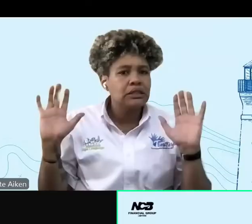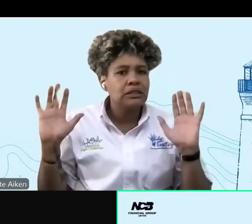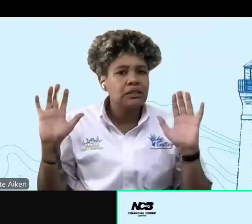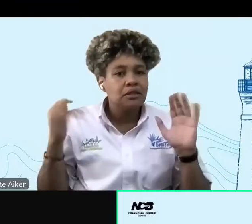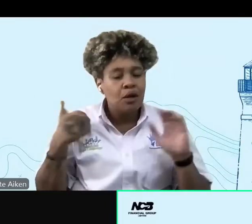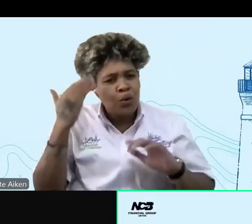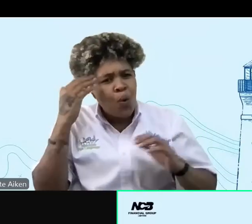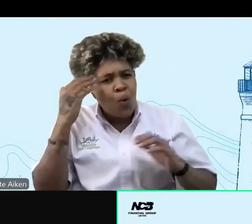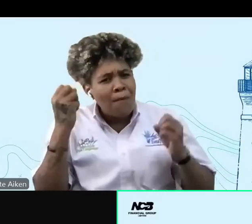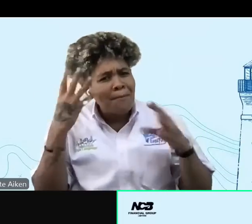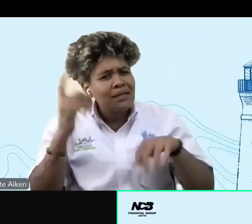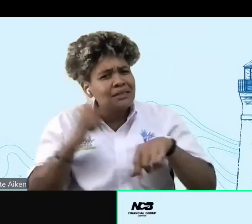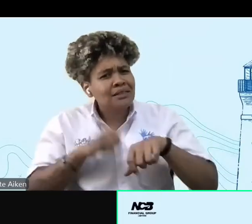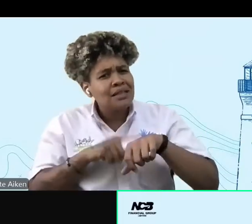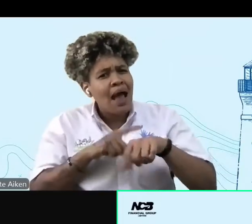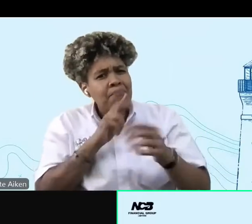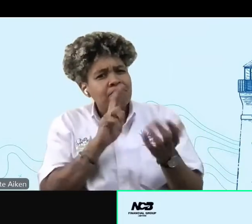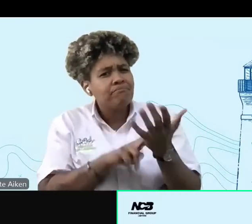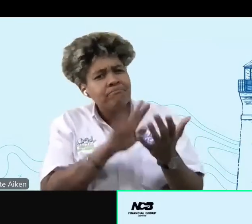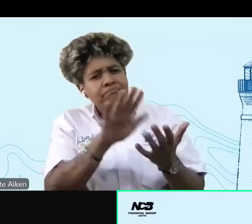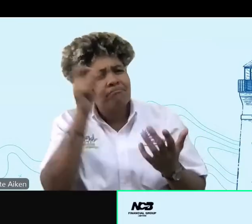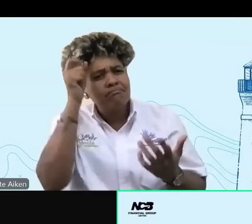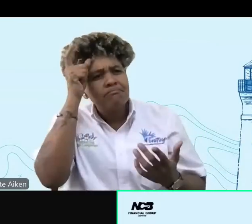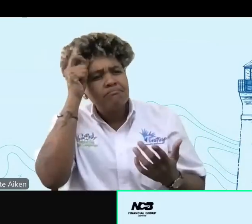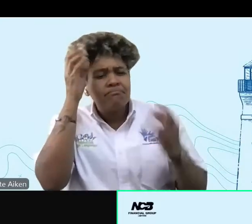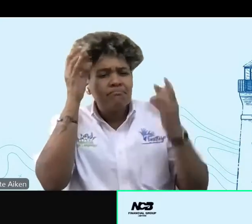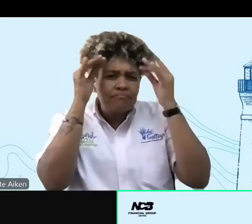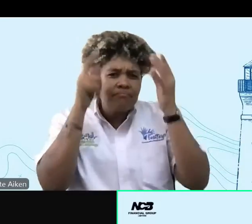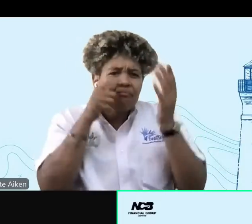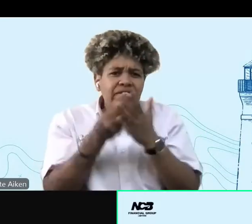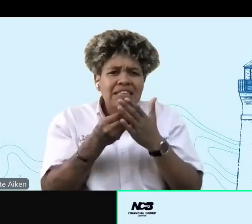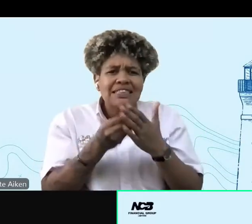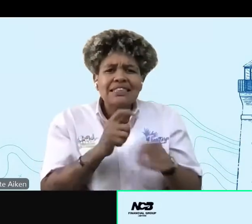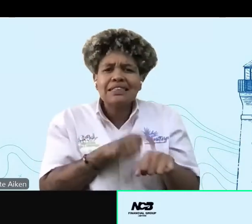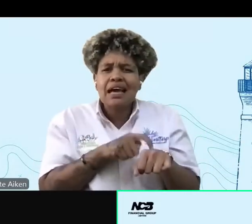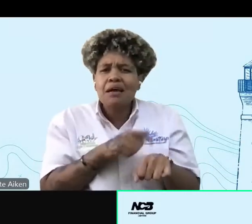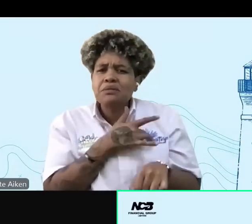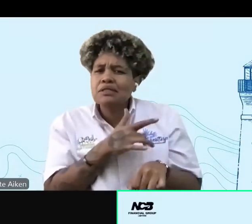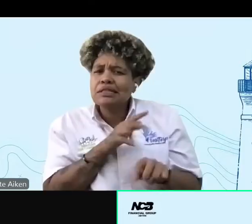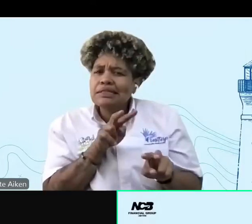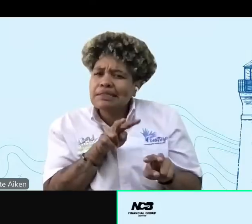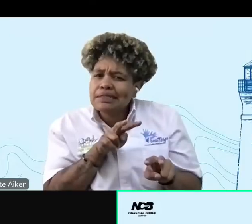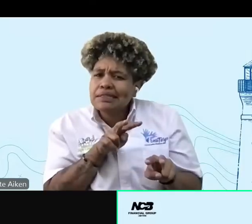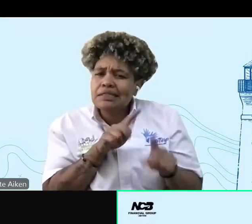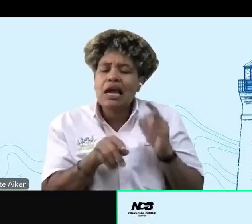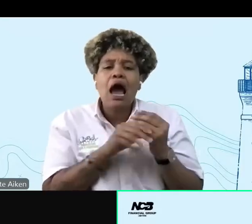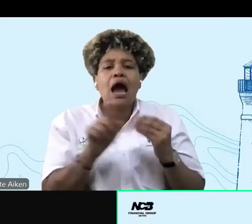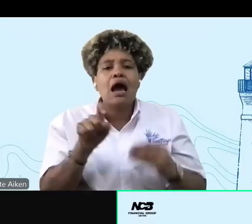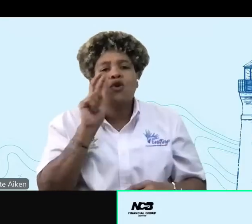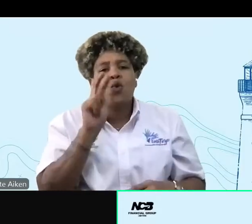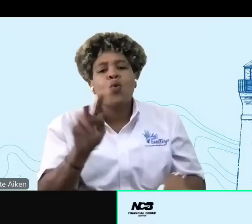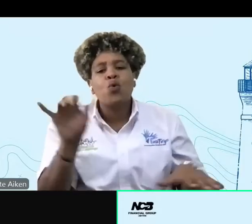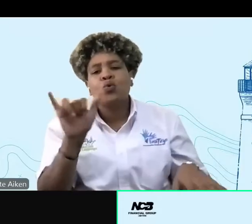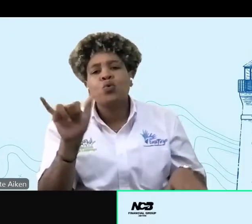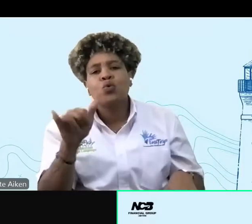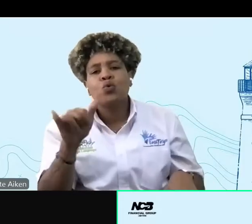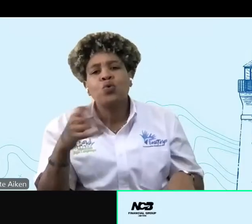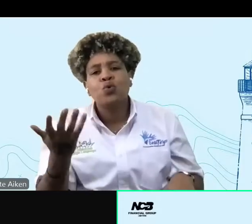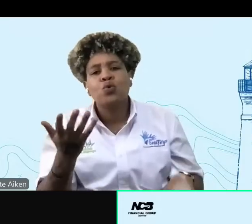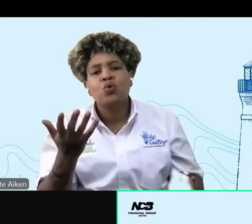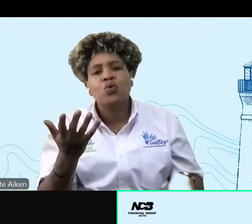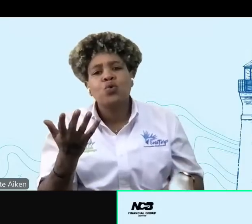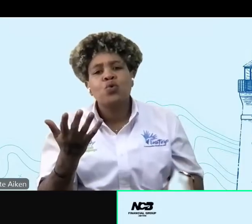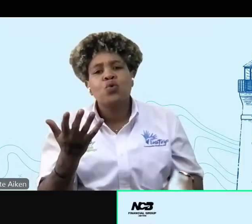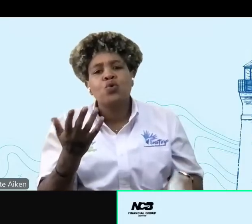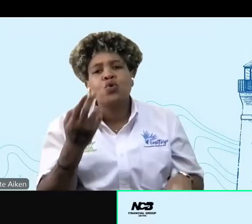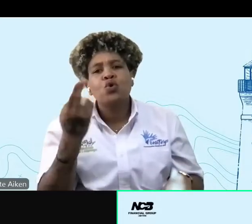their applications or their considerations for financing are very time sensitive. And then we have to look at the use